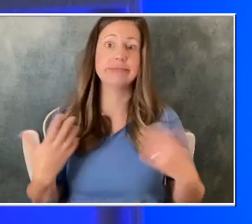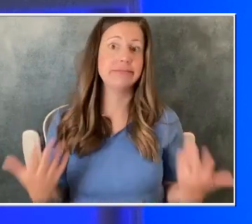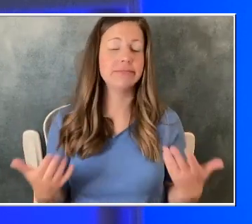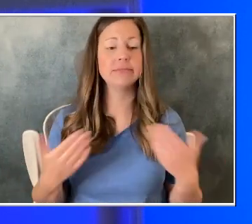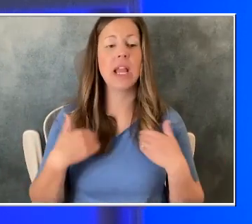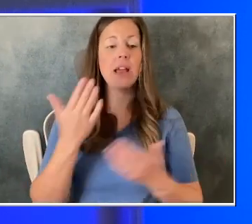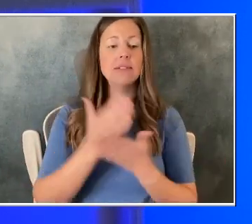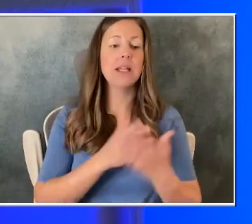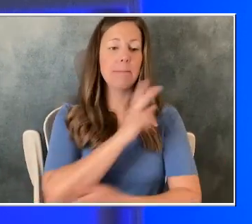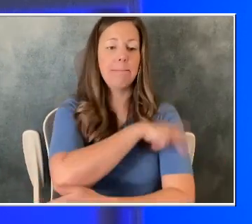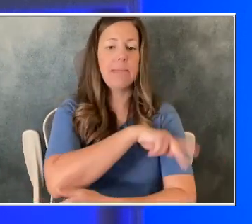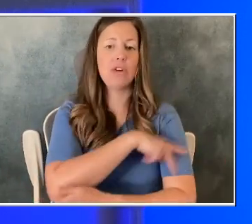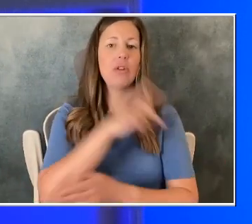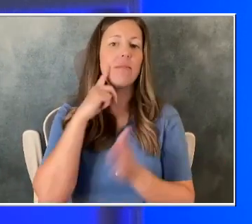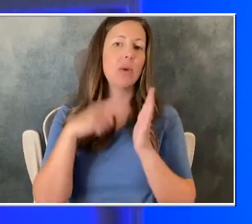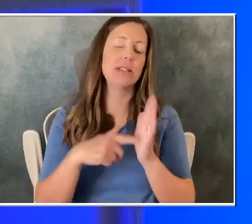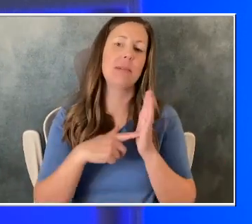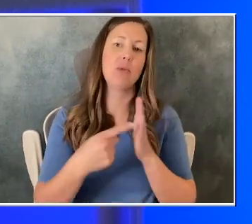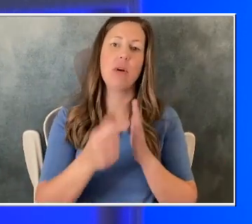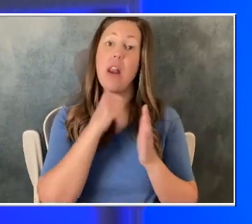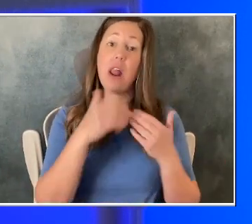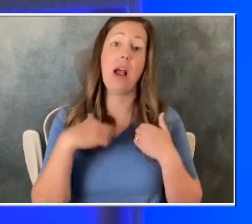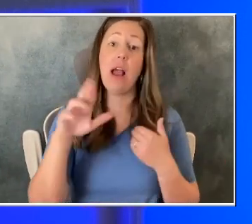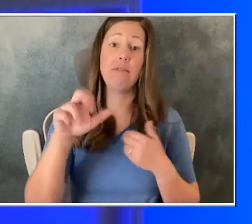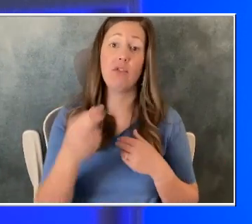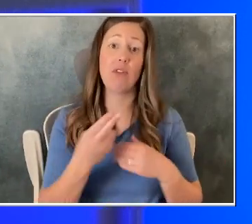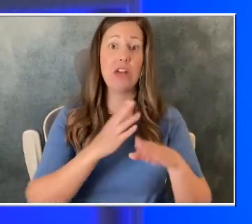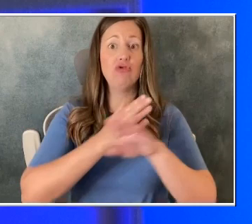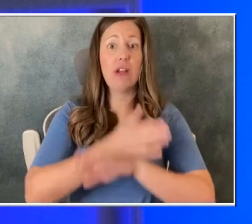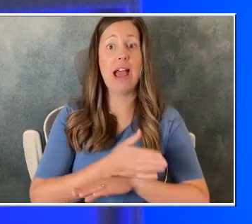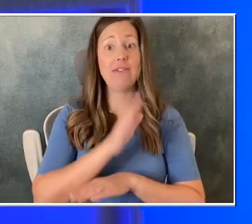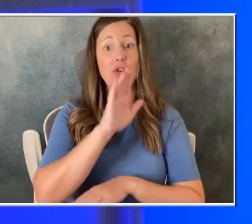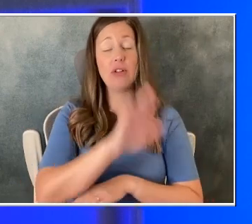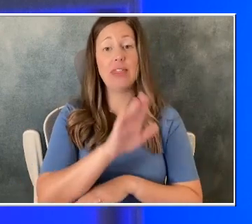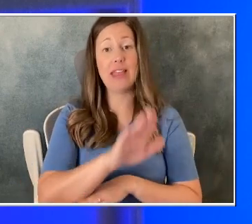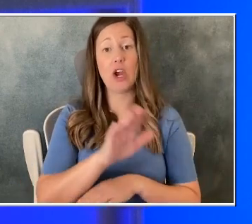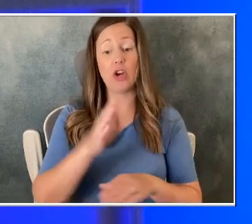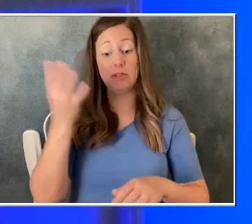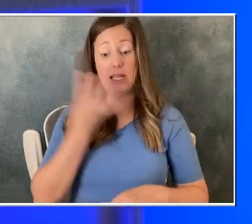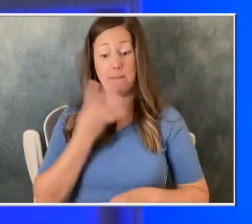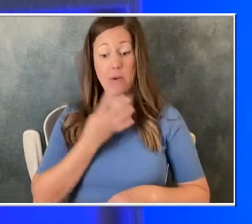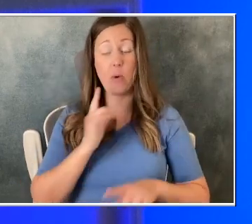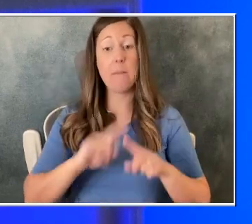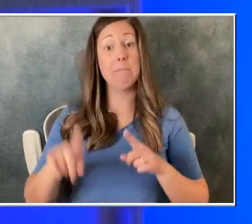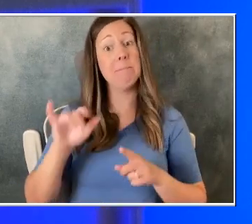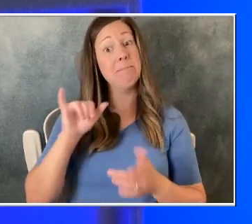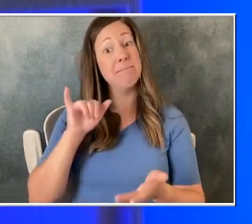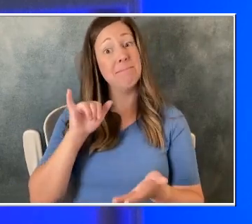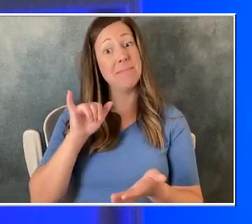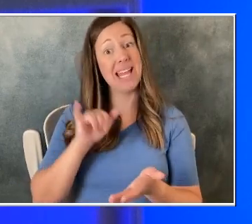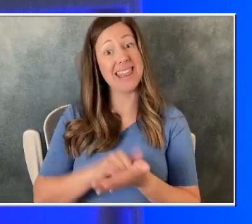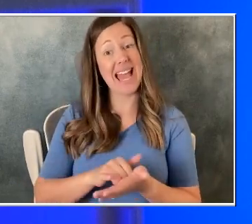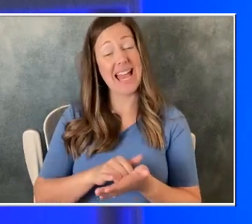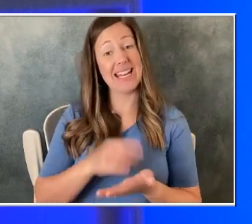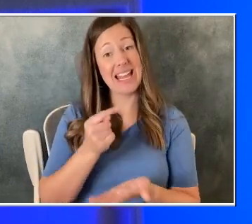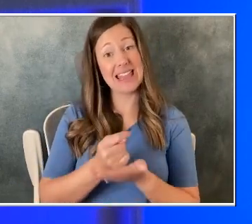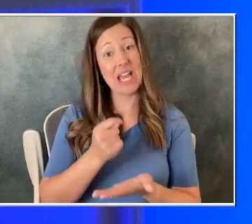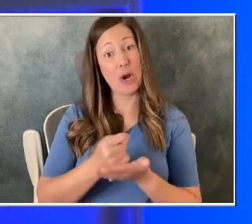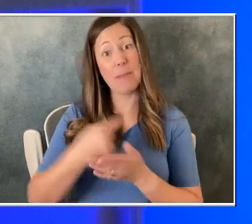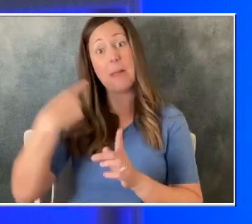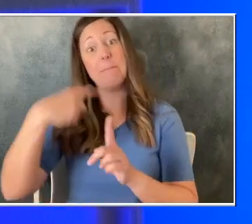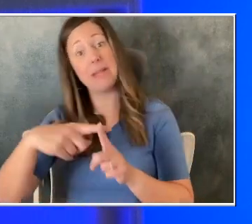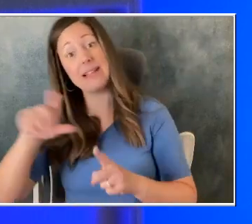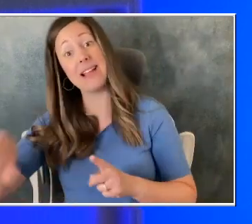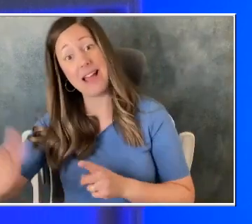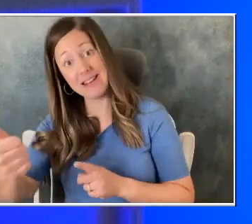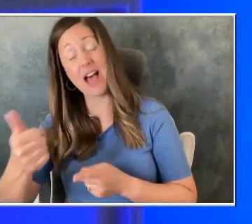example, who will not have a rash just after receiving their inhibitor therapy, but that getting that therapy plus another trigger